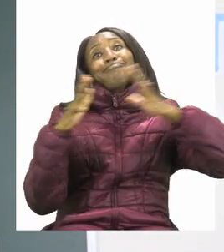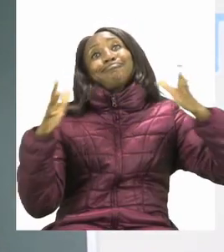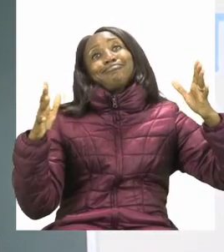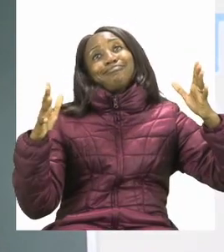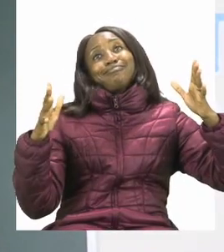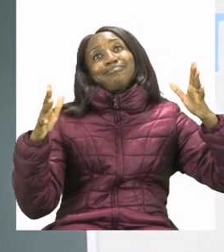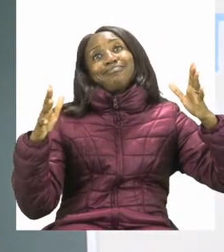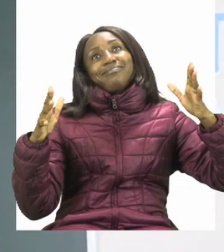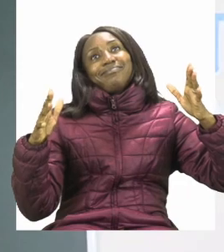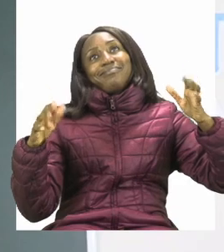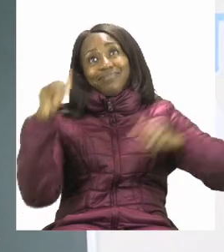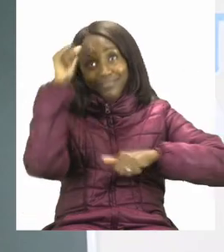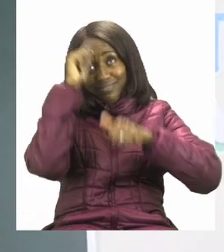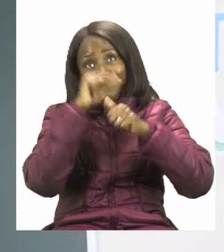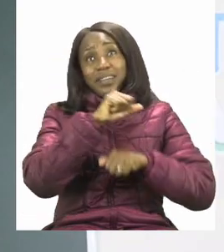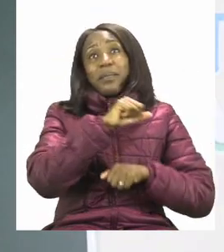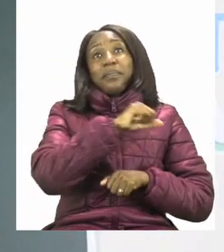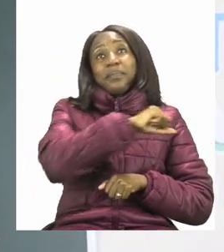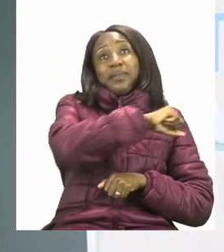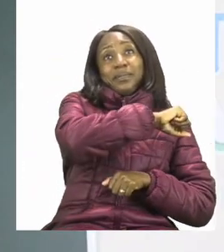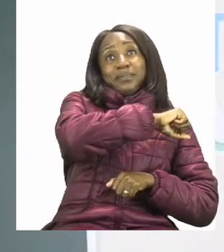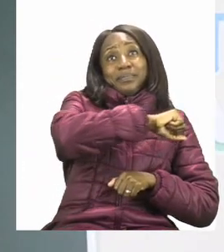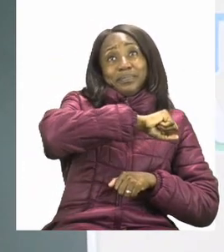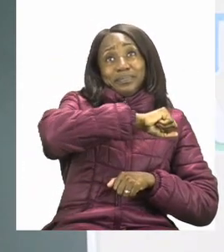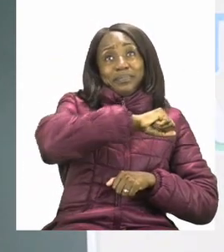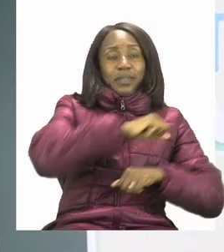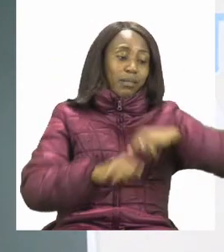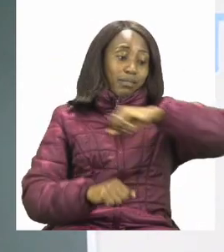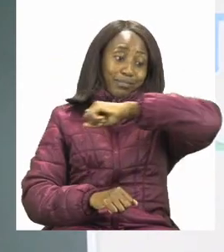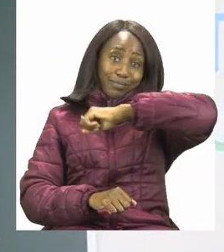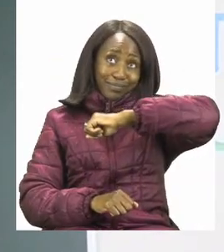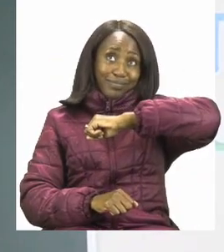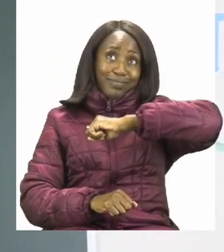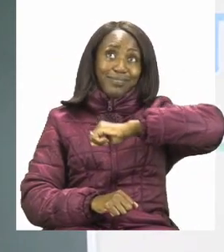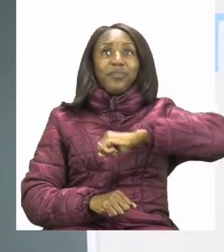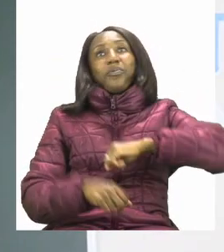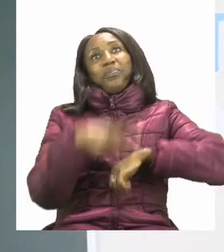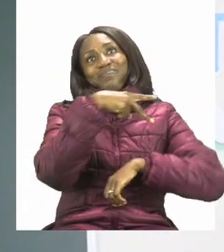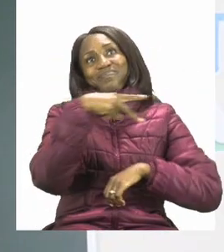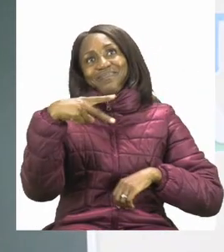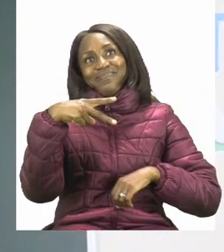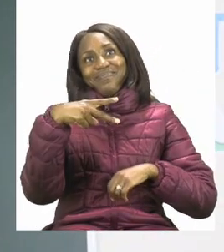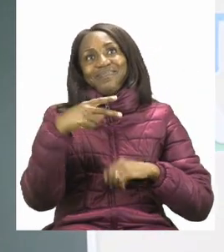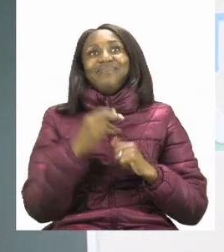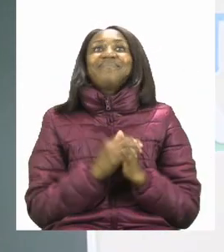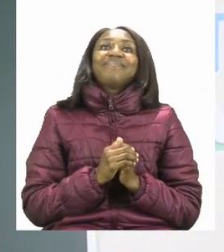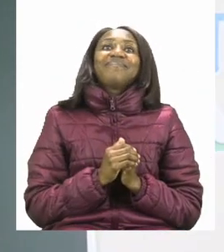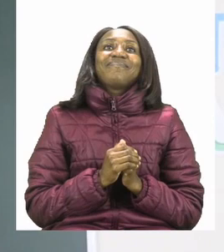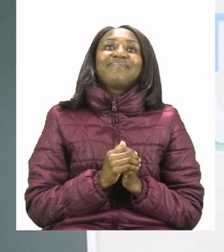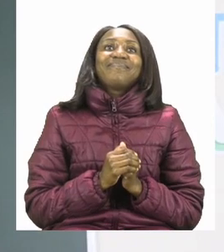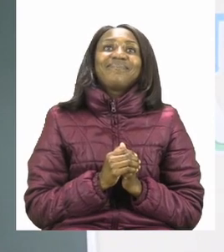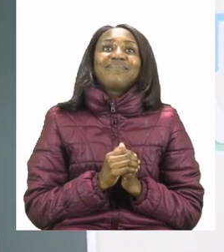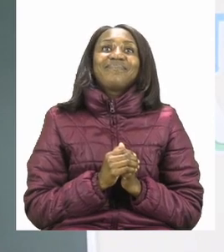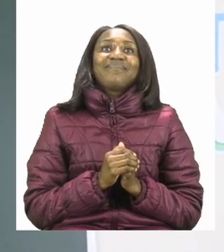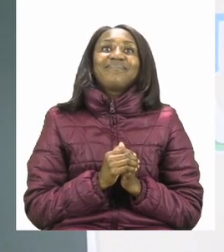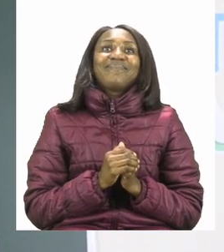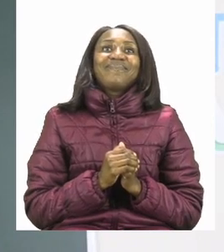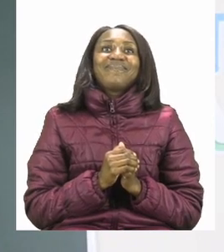will eat the number. To help you, let's say that this is a